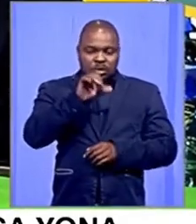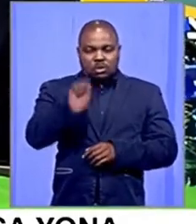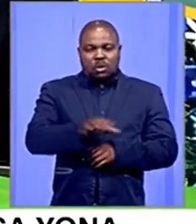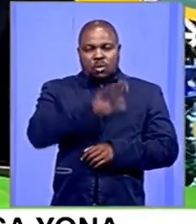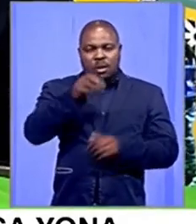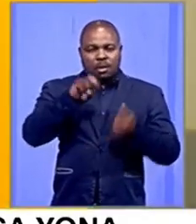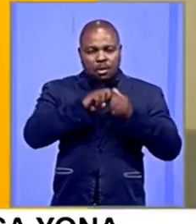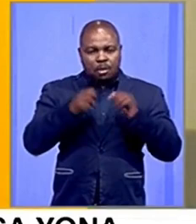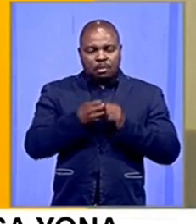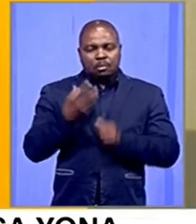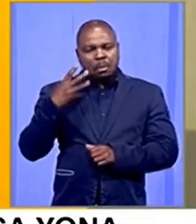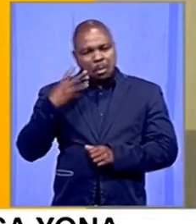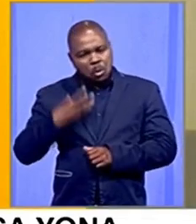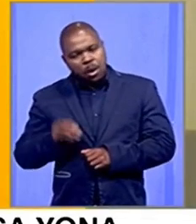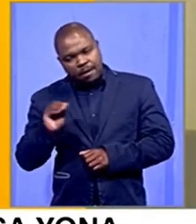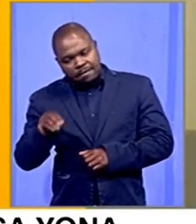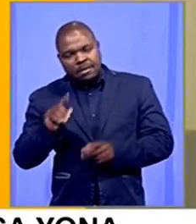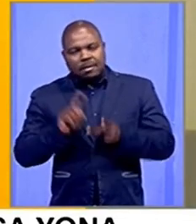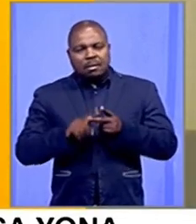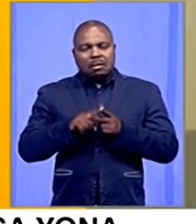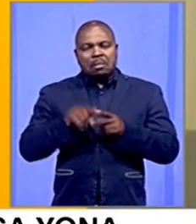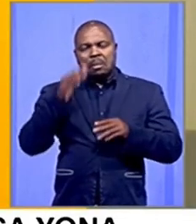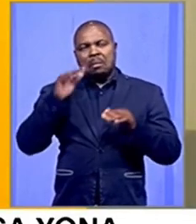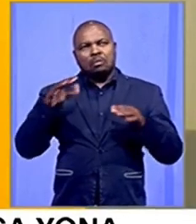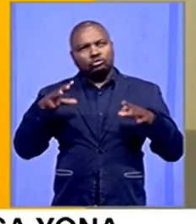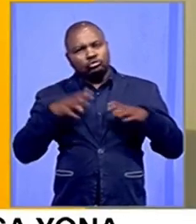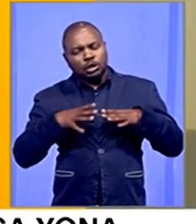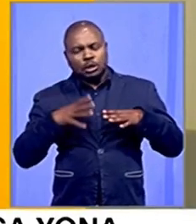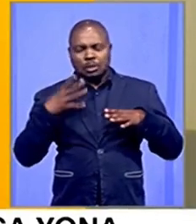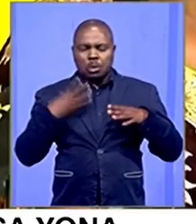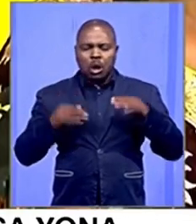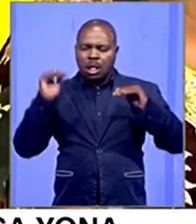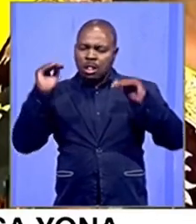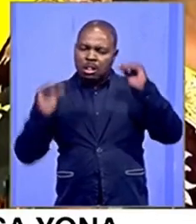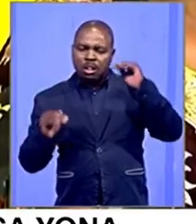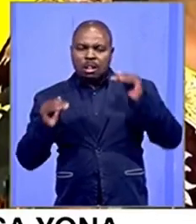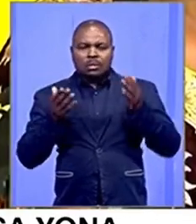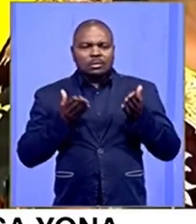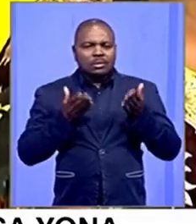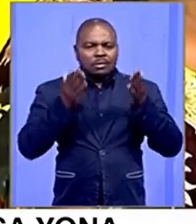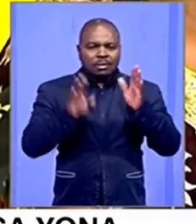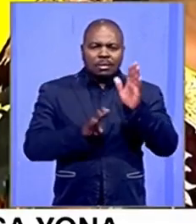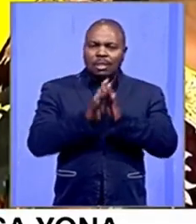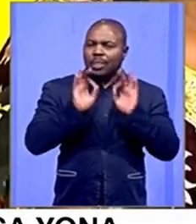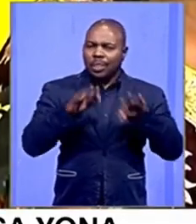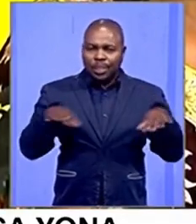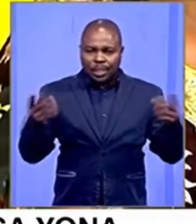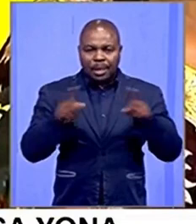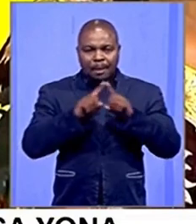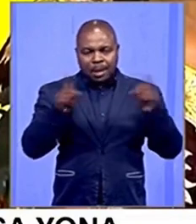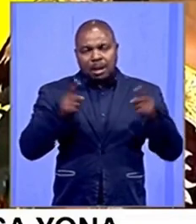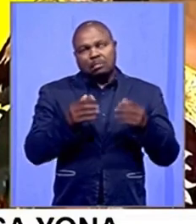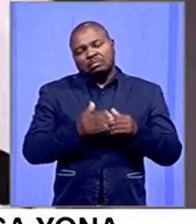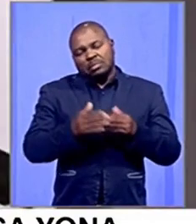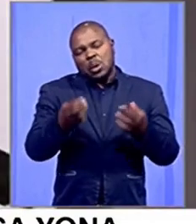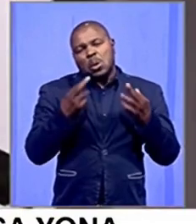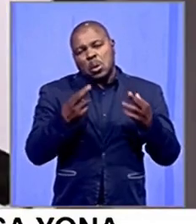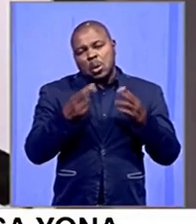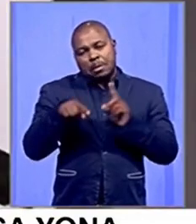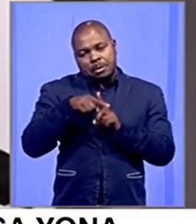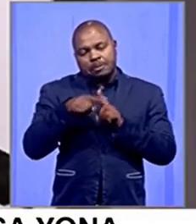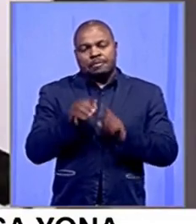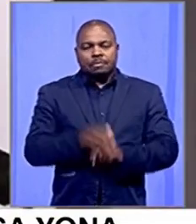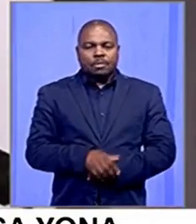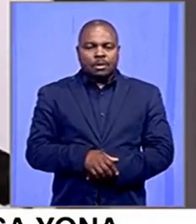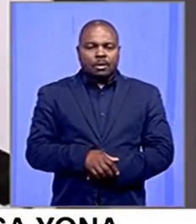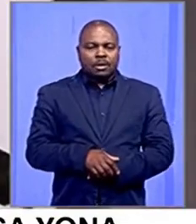shebaneng le ona a bofuma go serekane tlhoko ya mesebetsi le kgalo ya dintlafatso empa go ntse go ira letshepo. Glass is